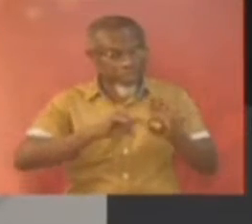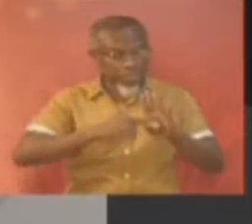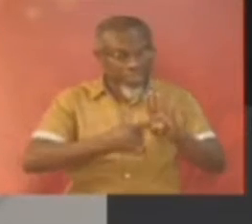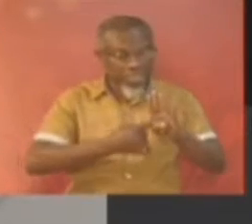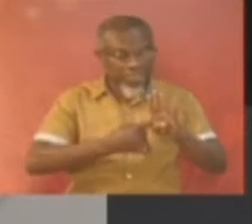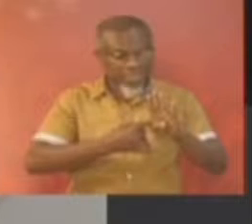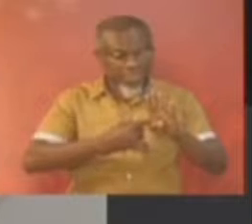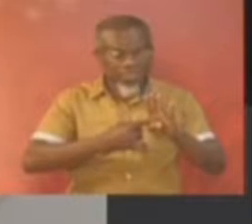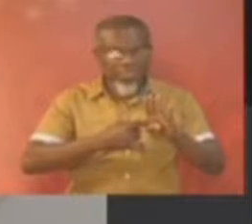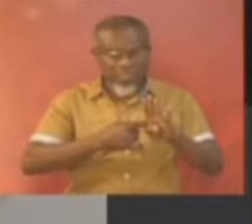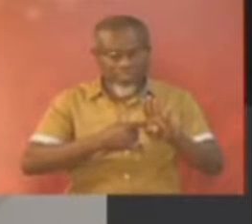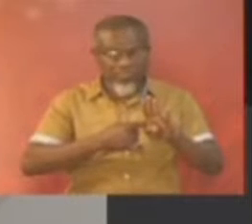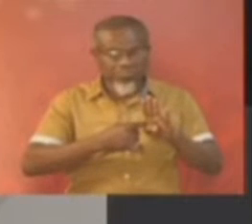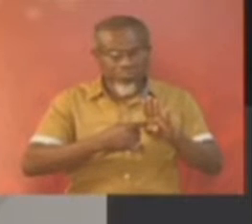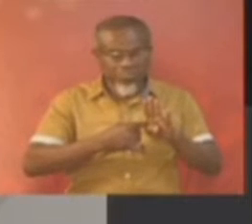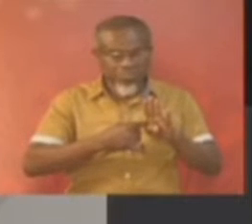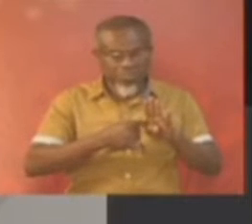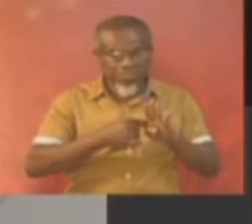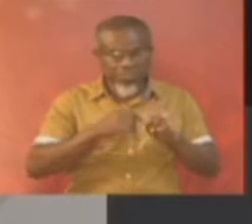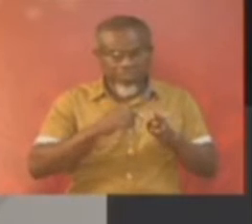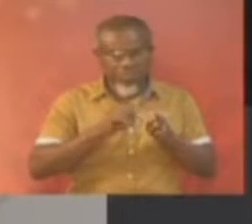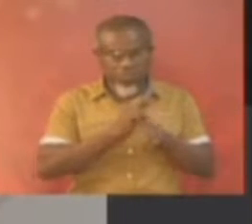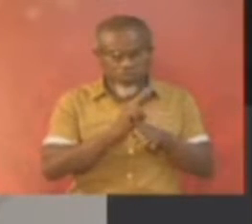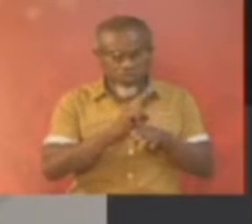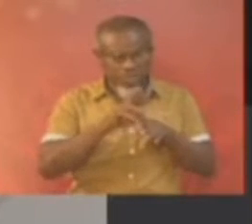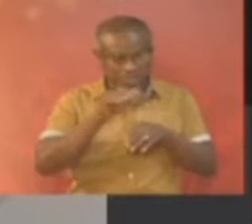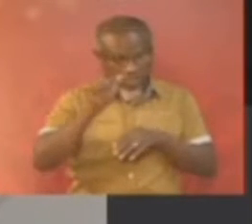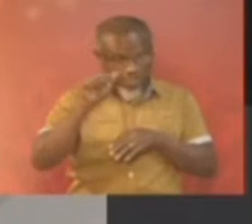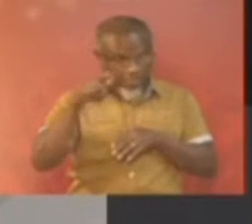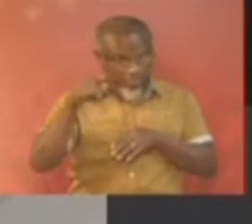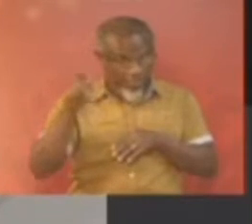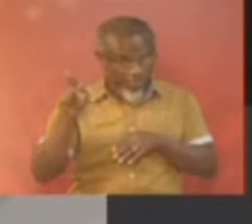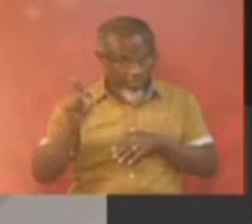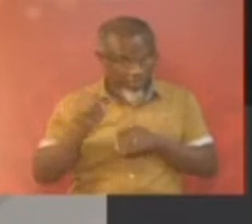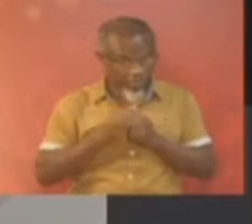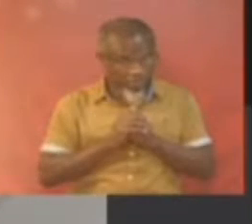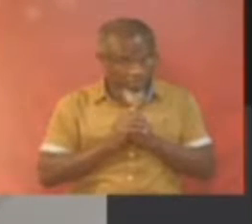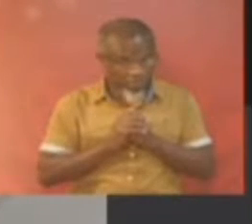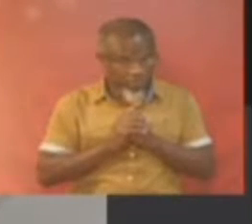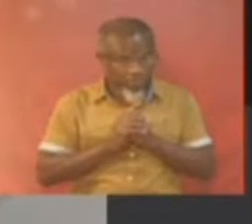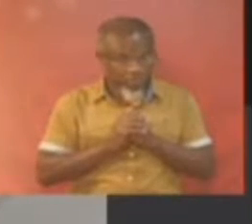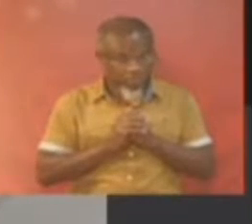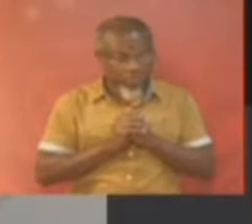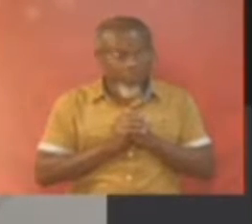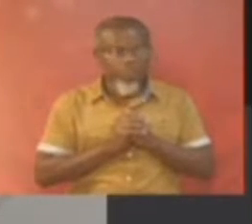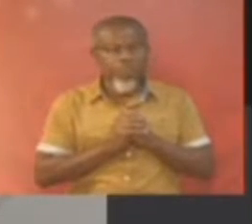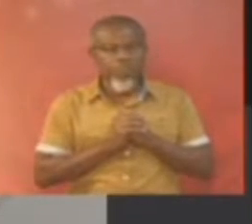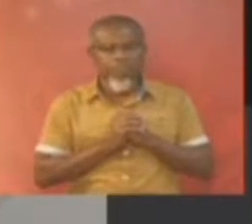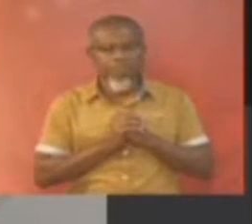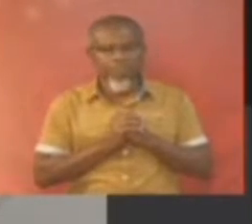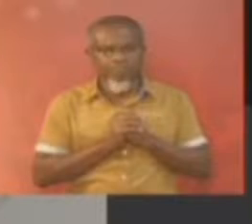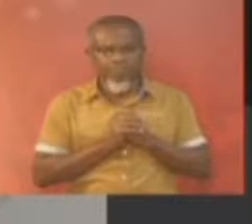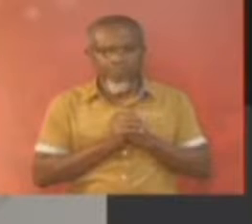a fourth question, could we get the statistics for the different counties, please? Thank you.